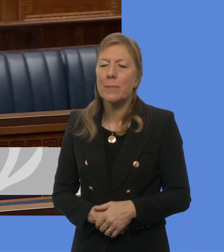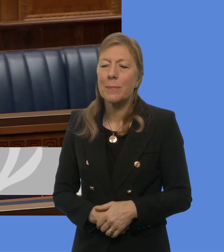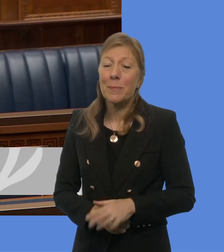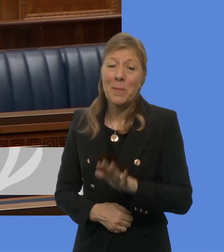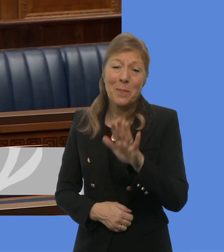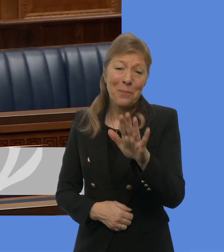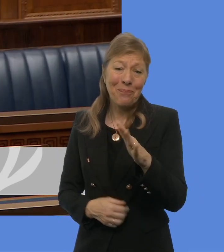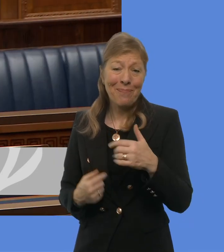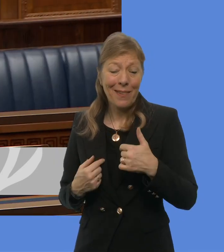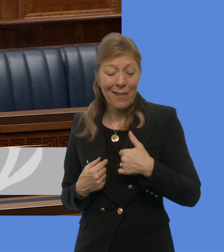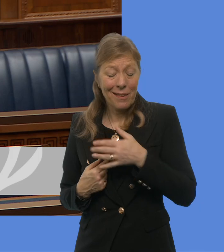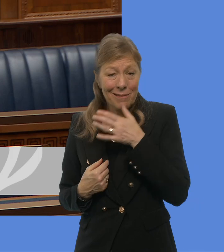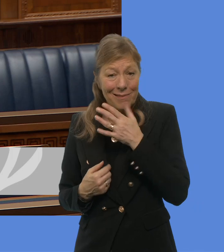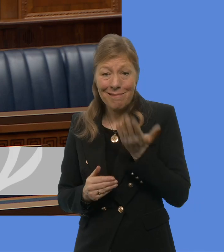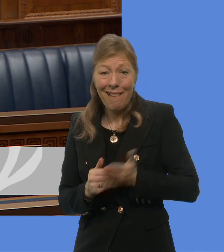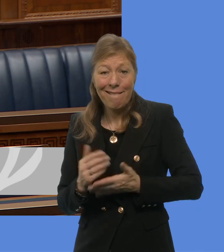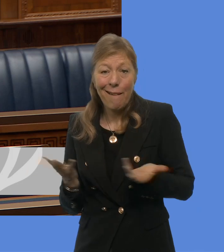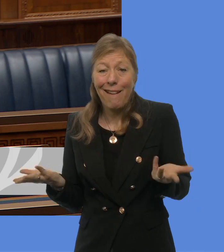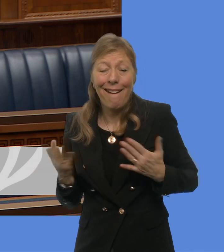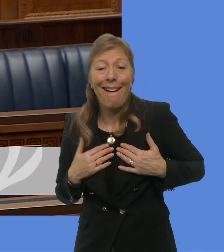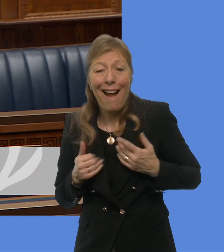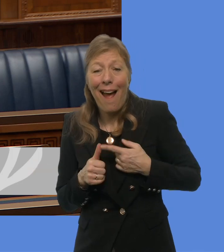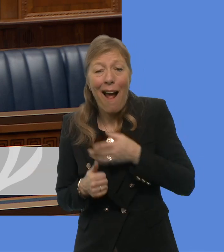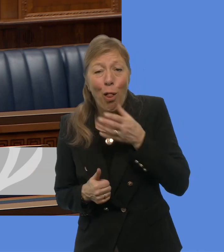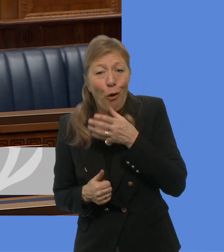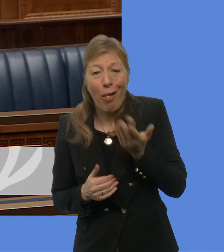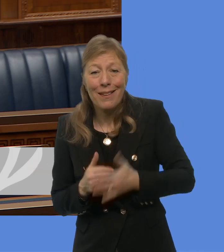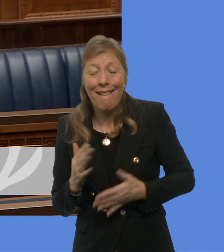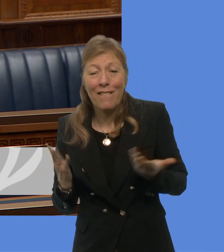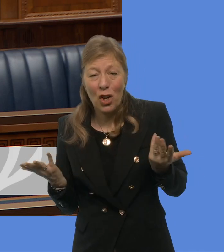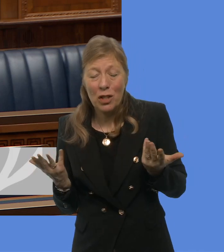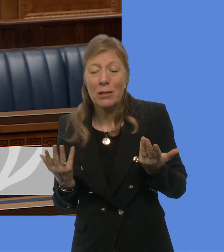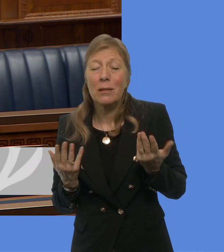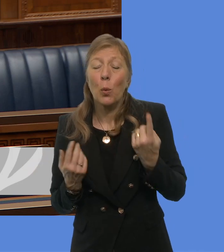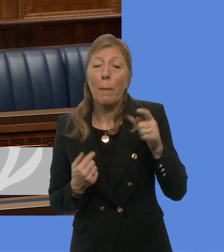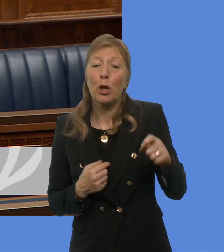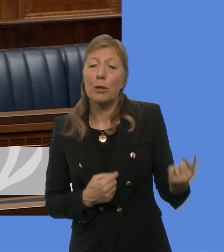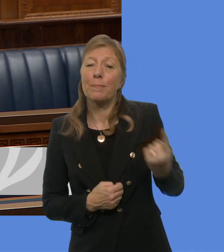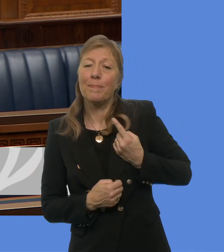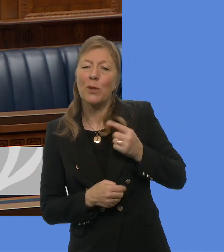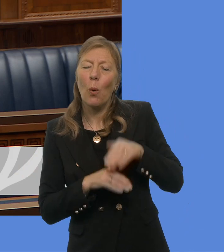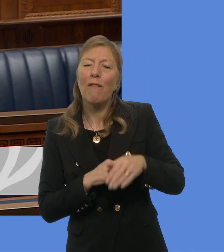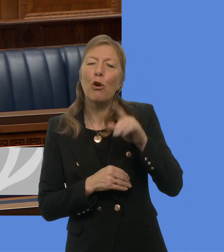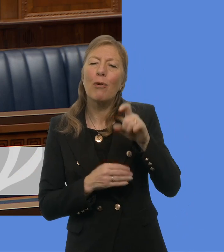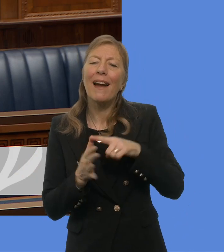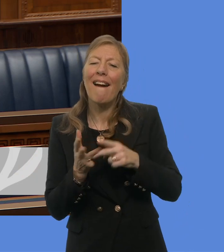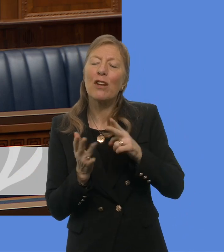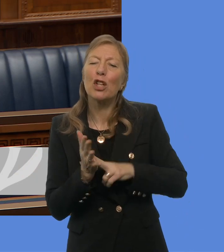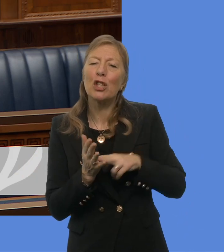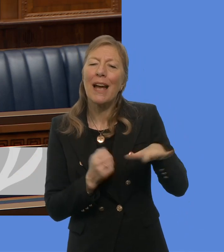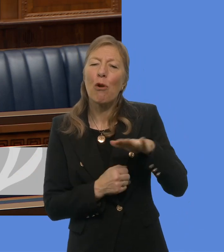so I had a constituent approach me about Craigavon Area Hospital, where he's seen